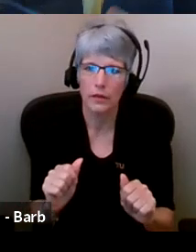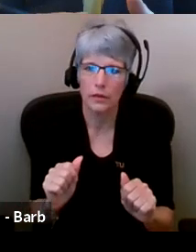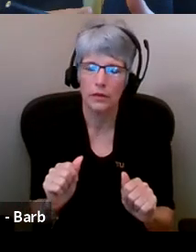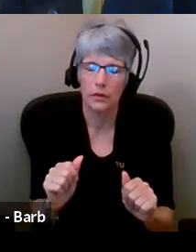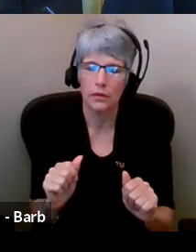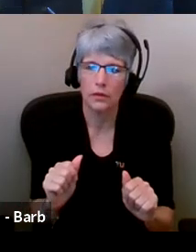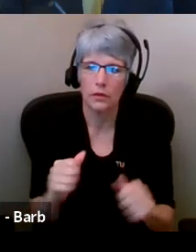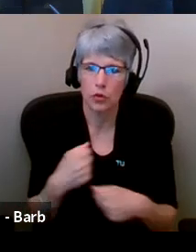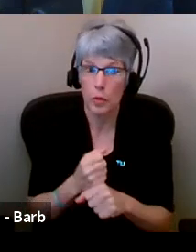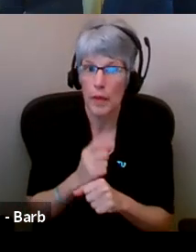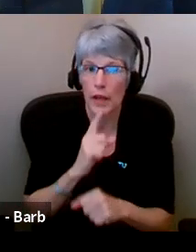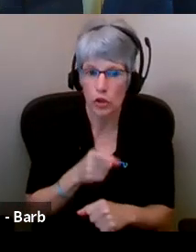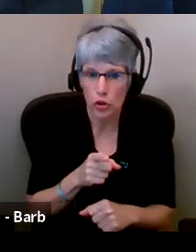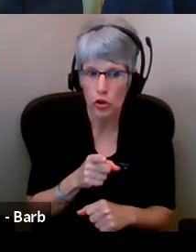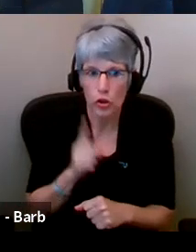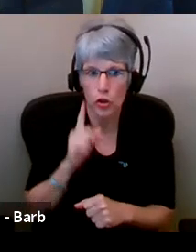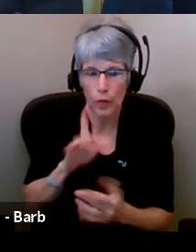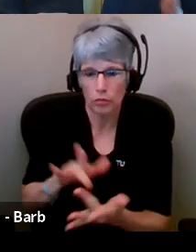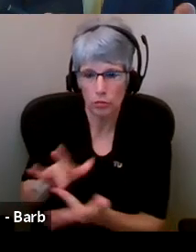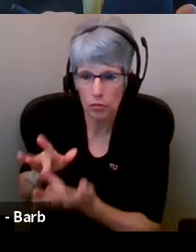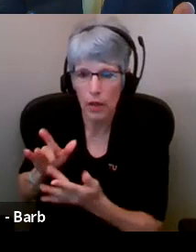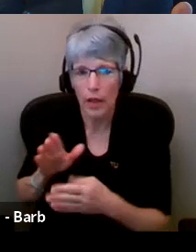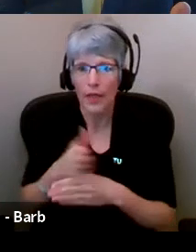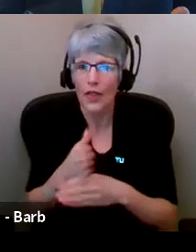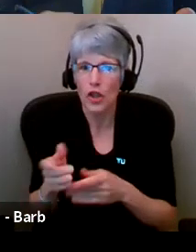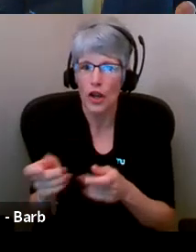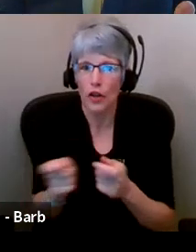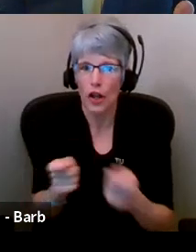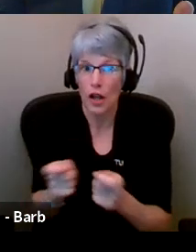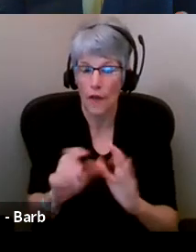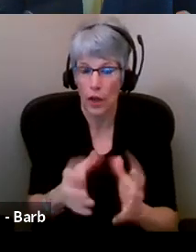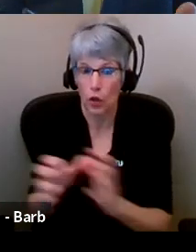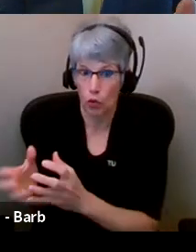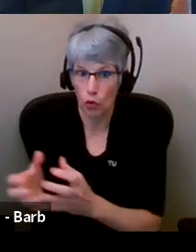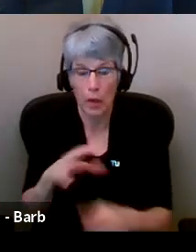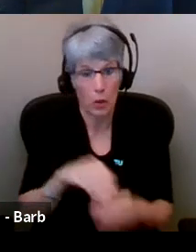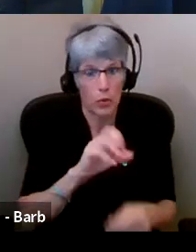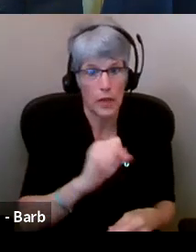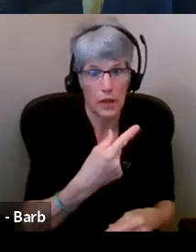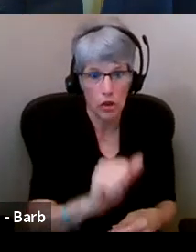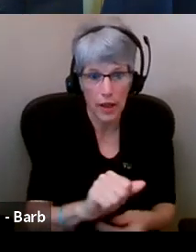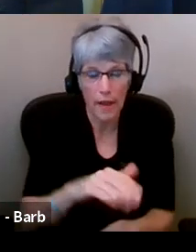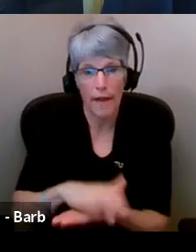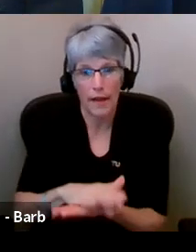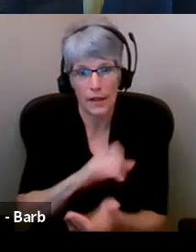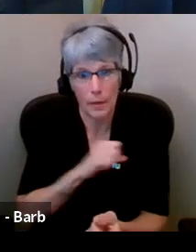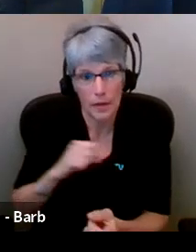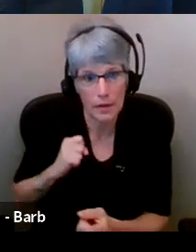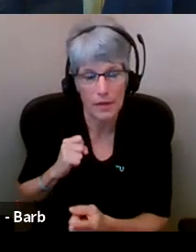that we stay in touch with our shared governance groups. That includes the SGA, as well as our Academic Senate, as well as our Staff